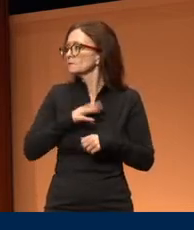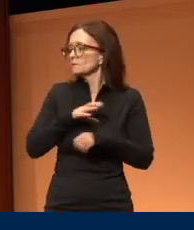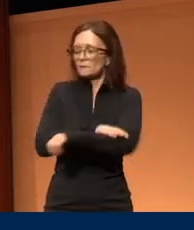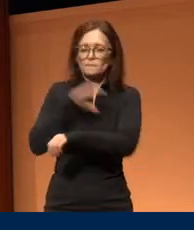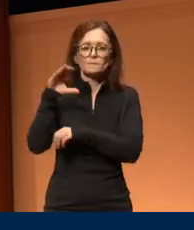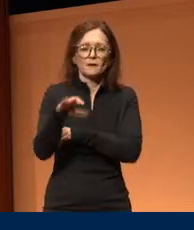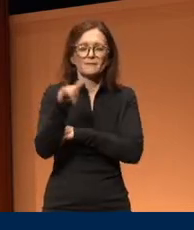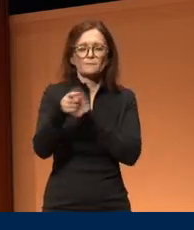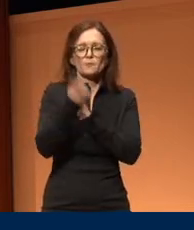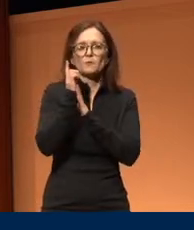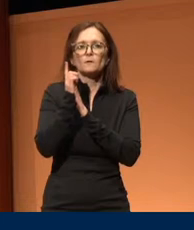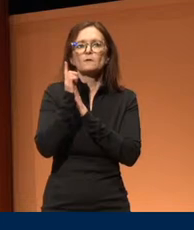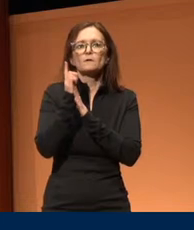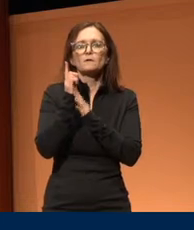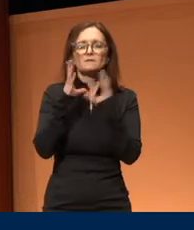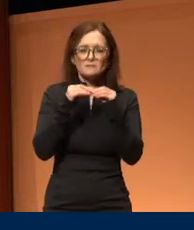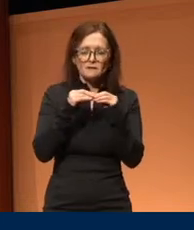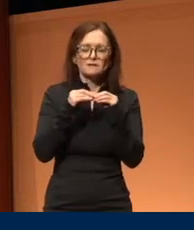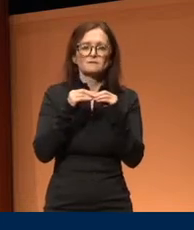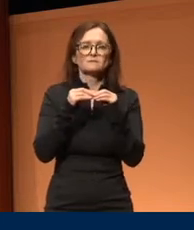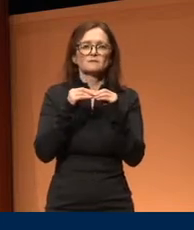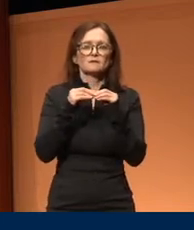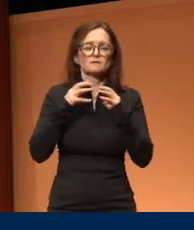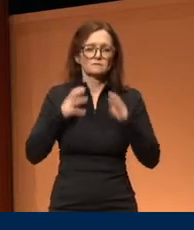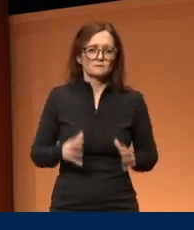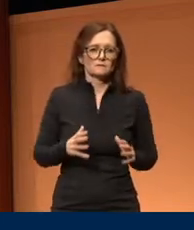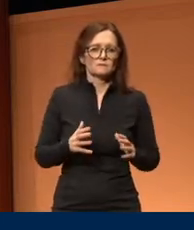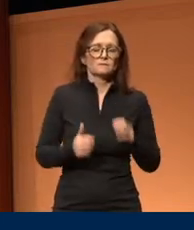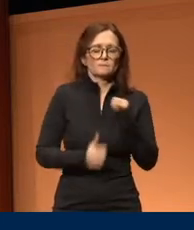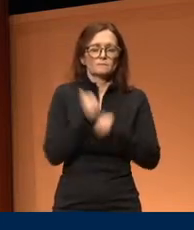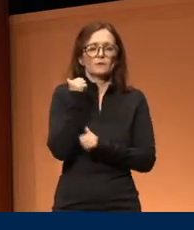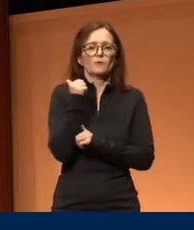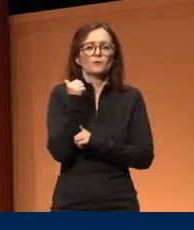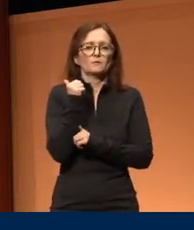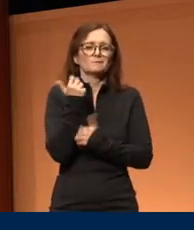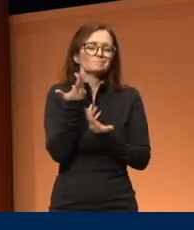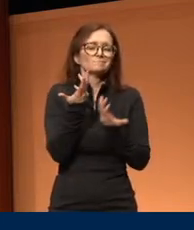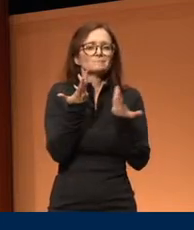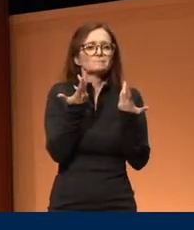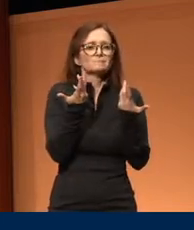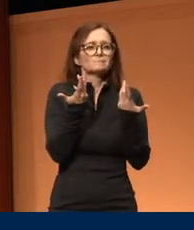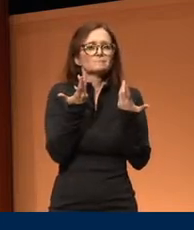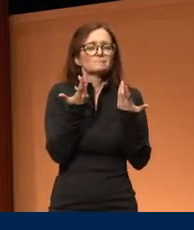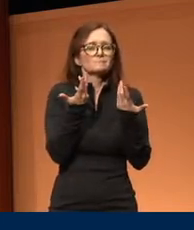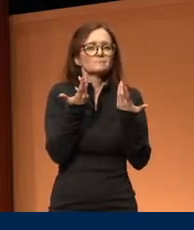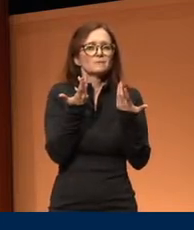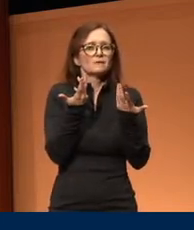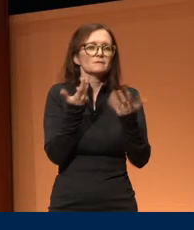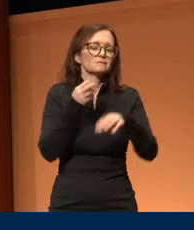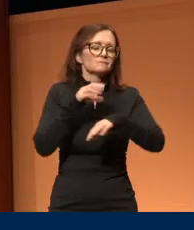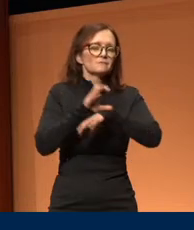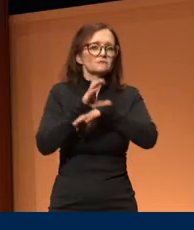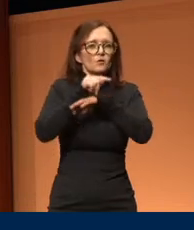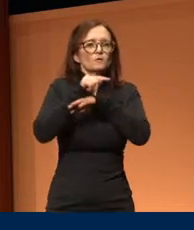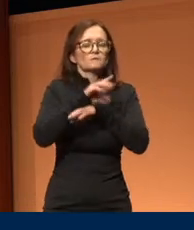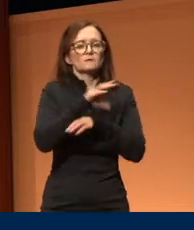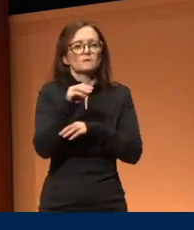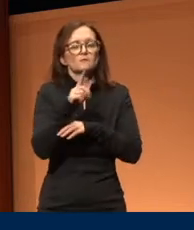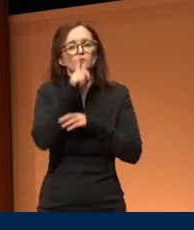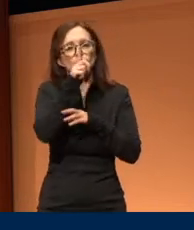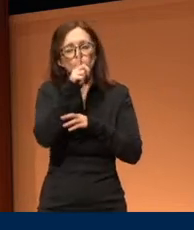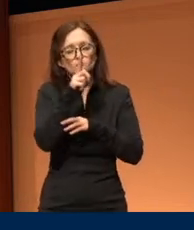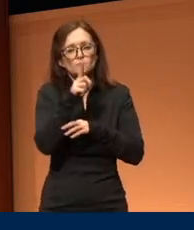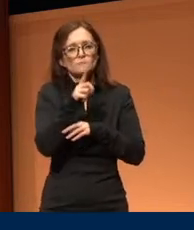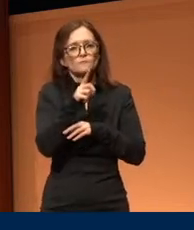moment. Citizens' assemblies right now are still mostly consultative. It's true that